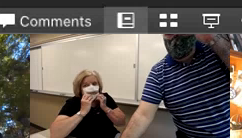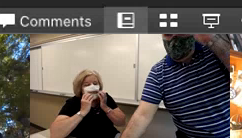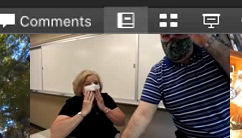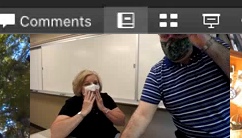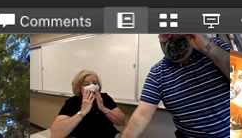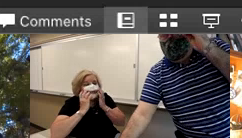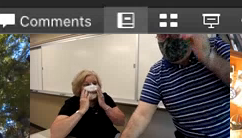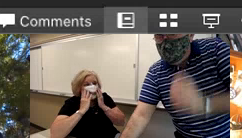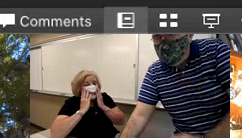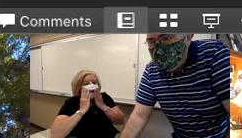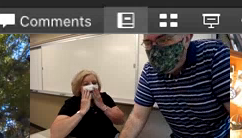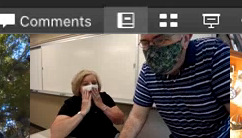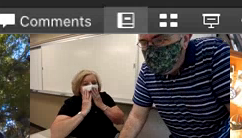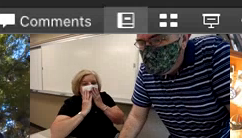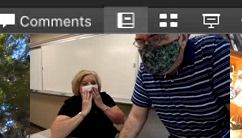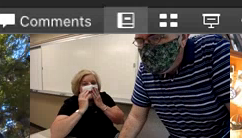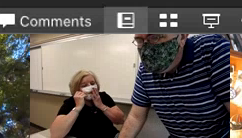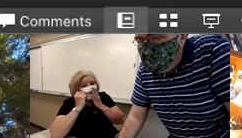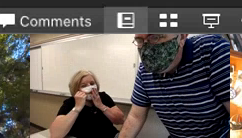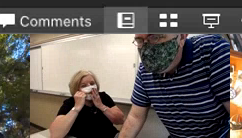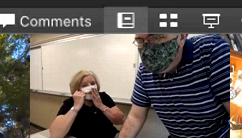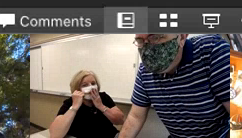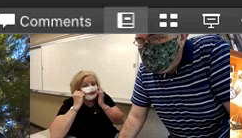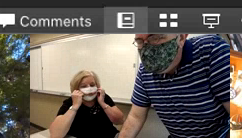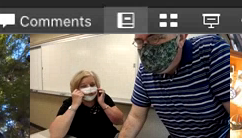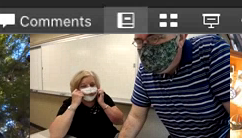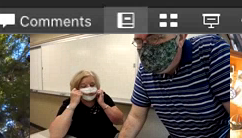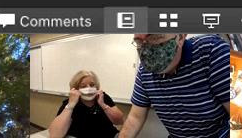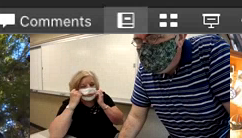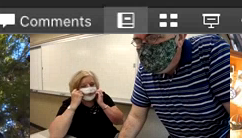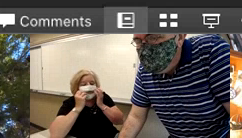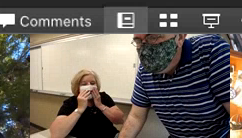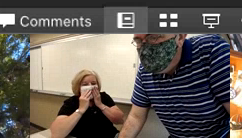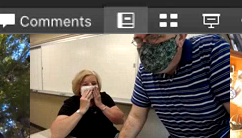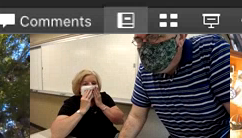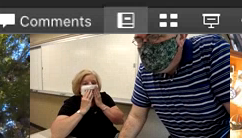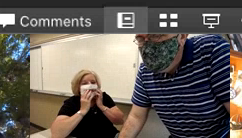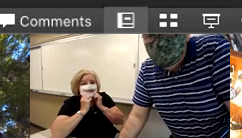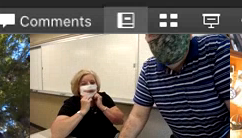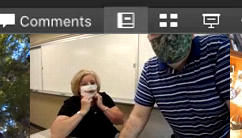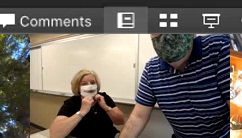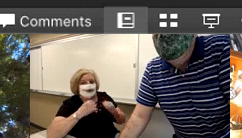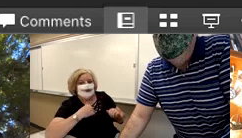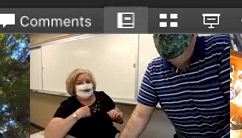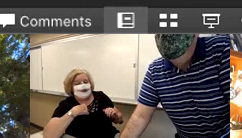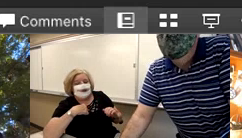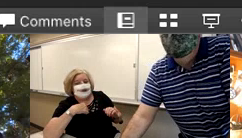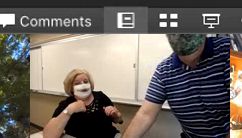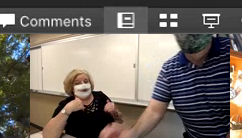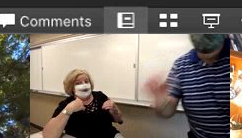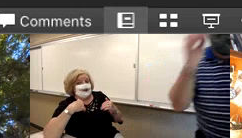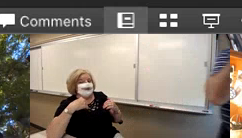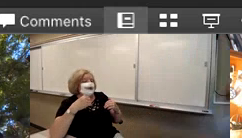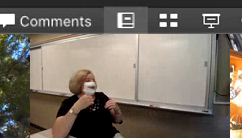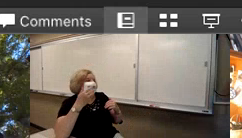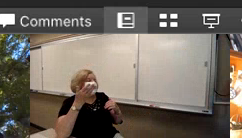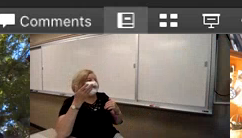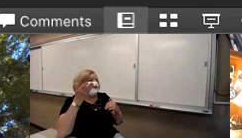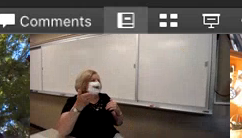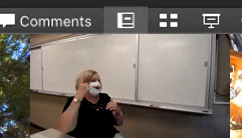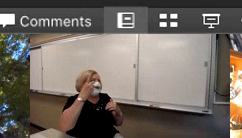said, be sharing my screen with you guys on that. So I can't see, Lisa, do we have any questions or